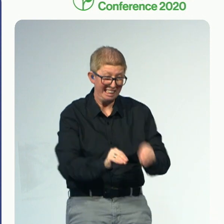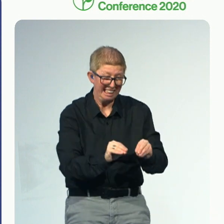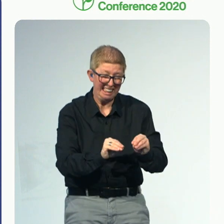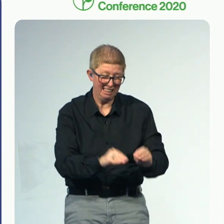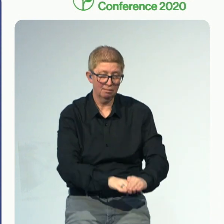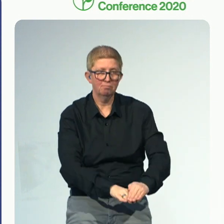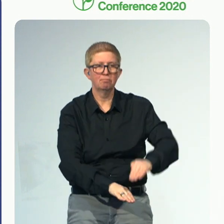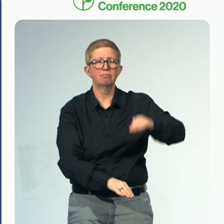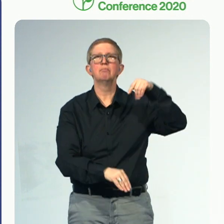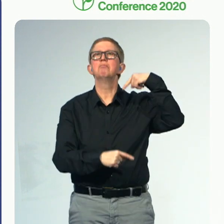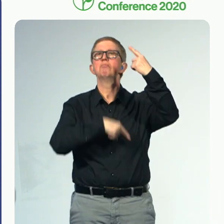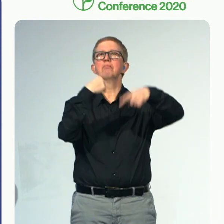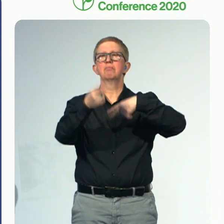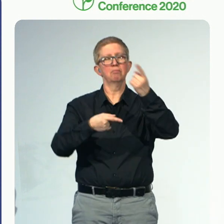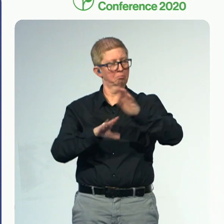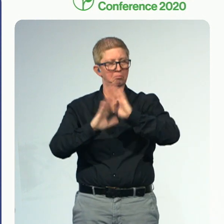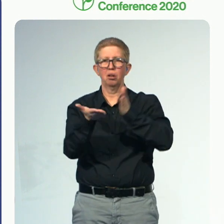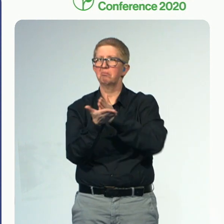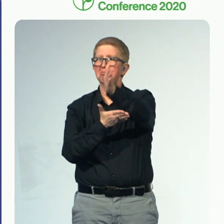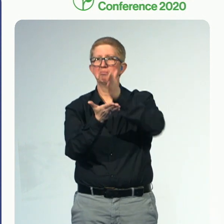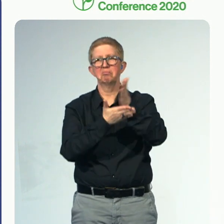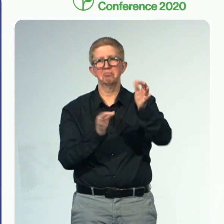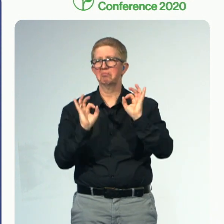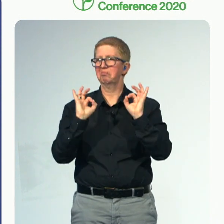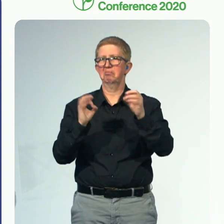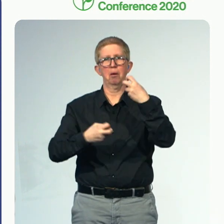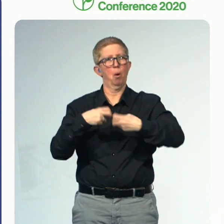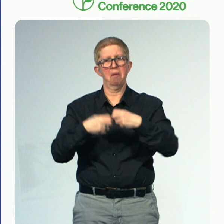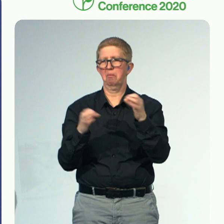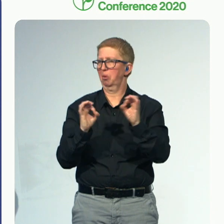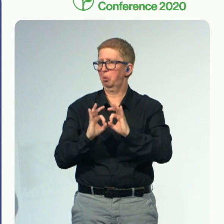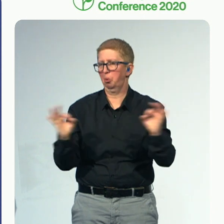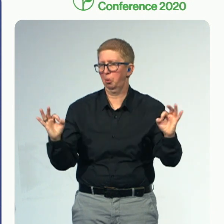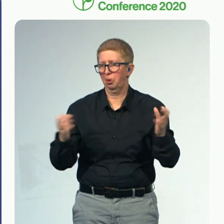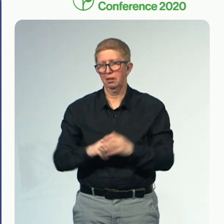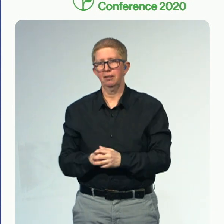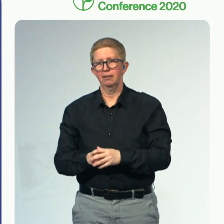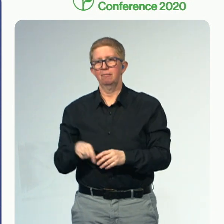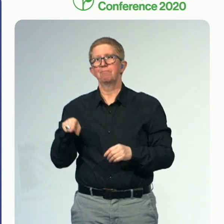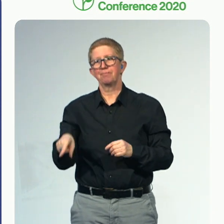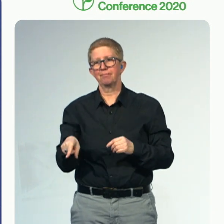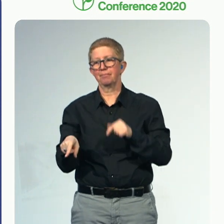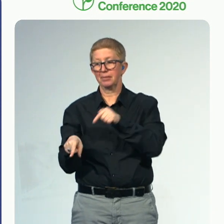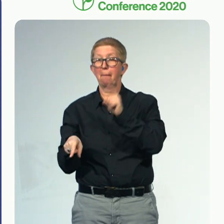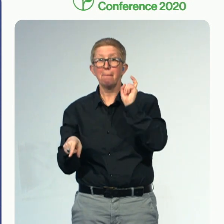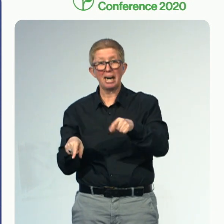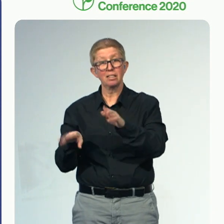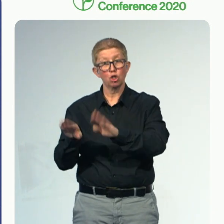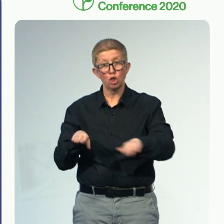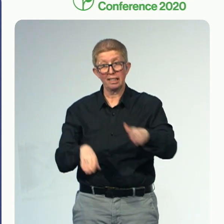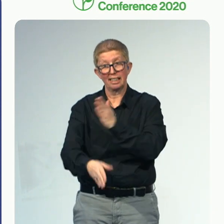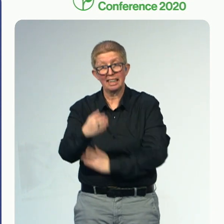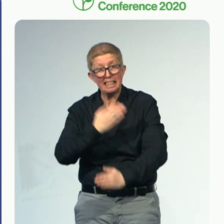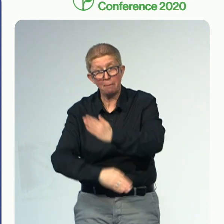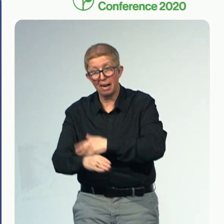disabilities. So we also need to be better about our investment choices. We should invest early with the young children, and that's going to really yield us